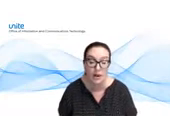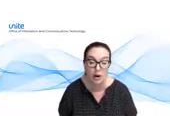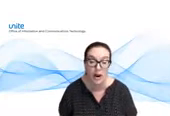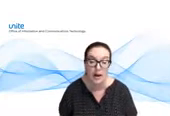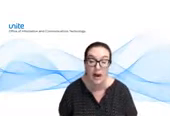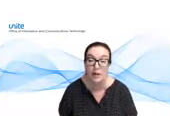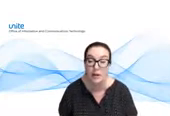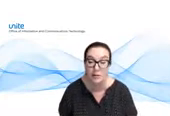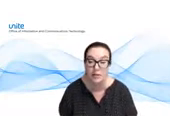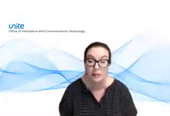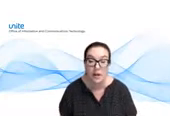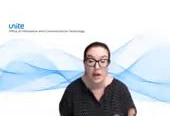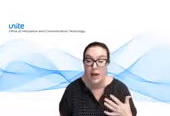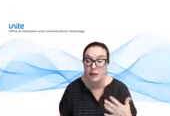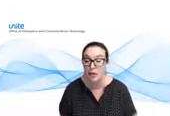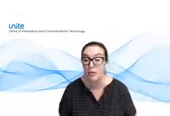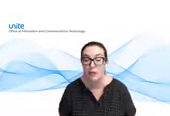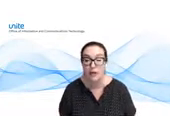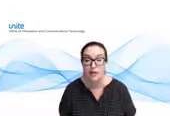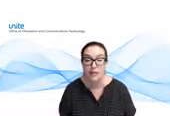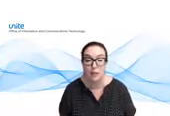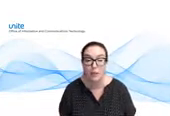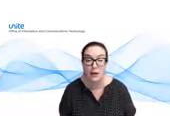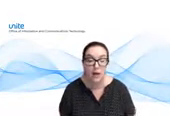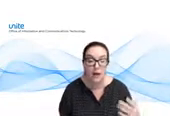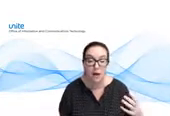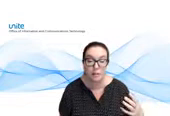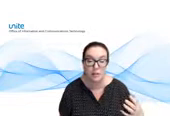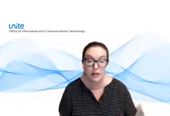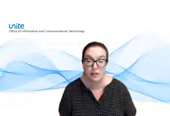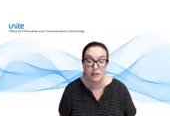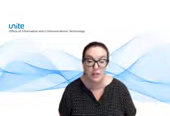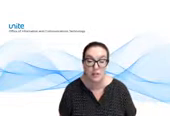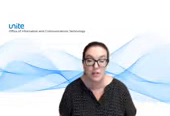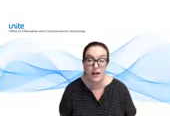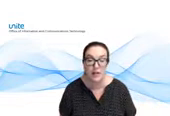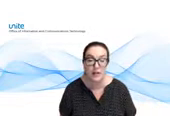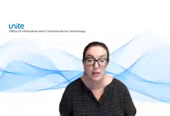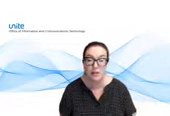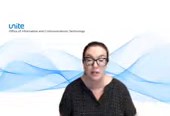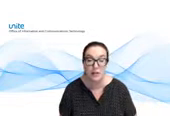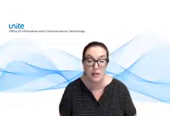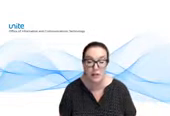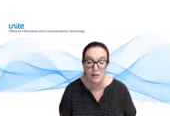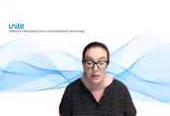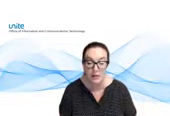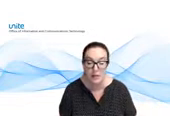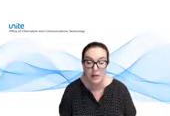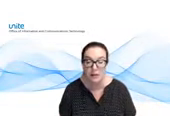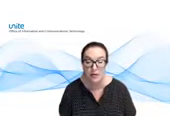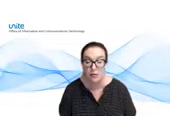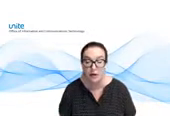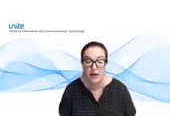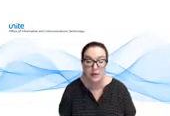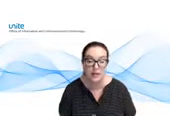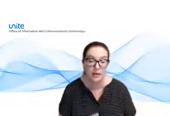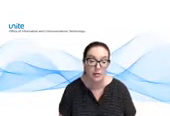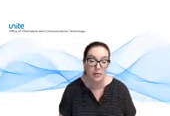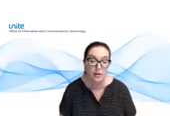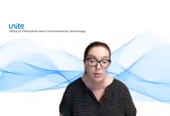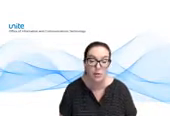are, where they are, and how to use them. And don't reinvent the wheel. Microsoft has provided us with a full accessibility